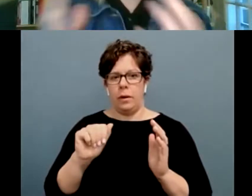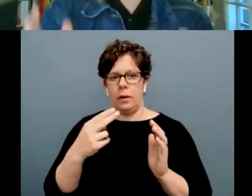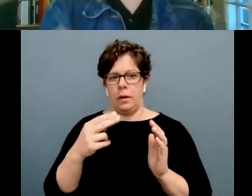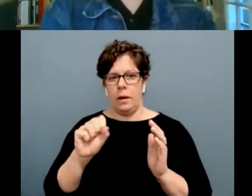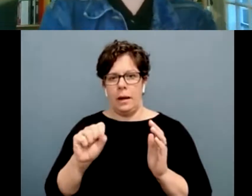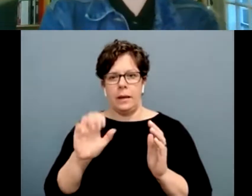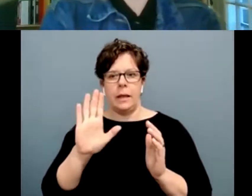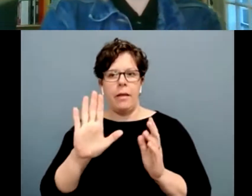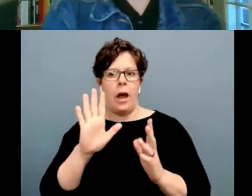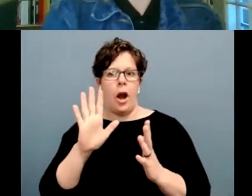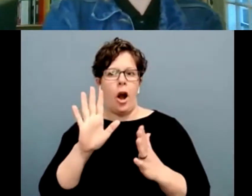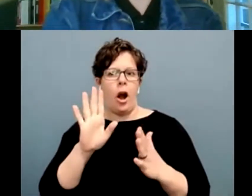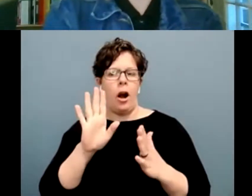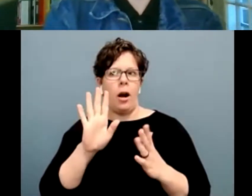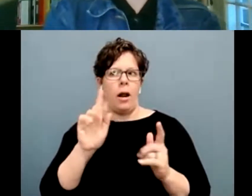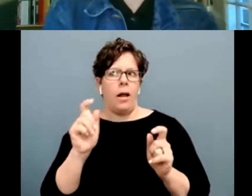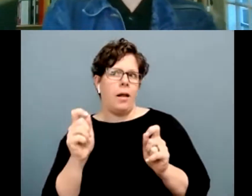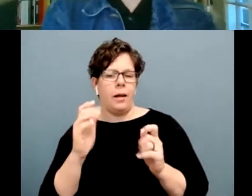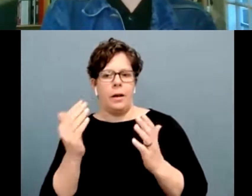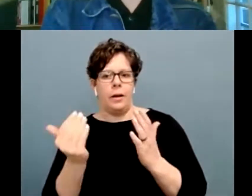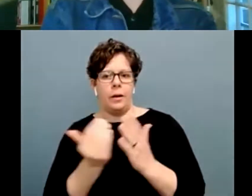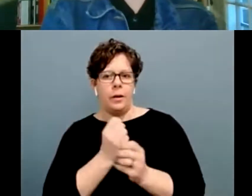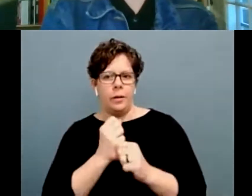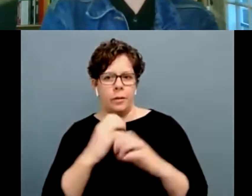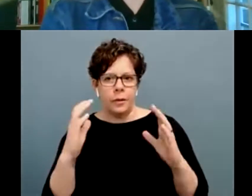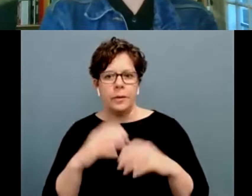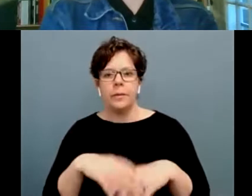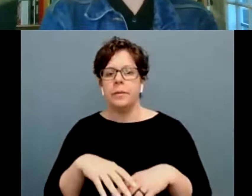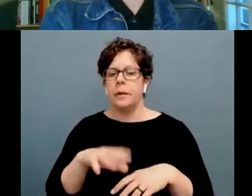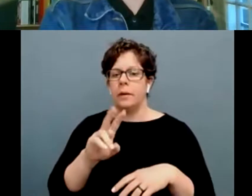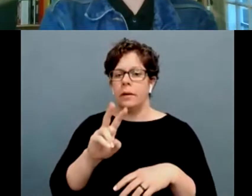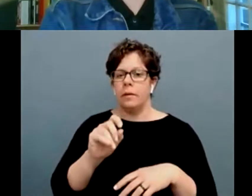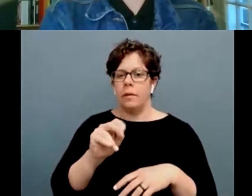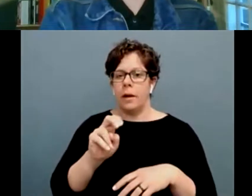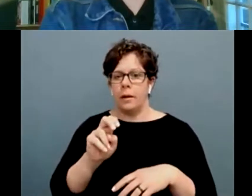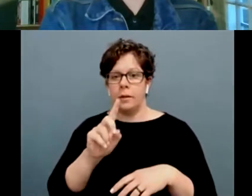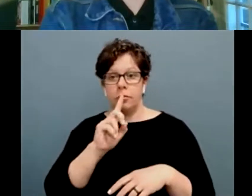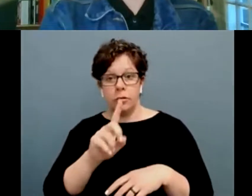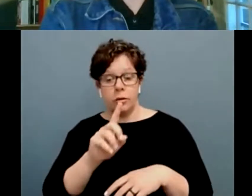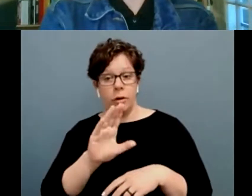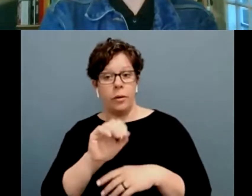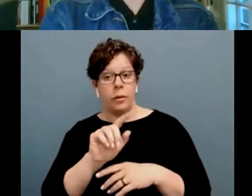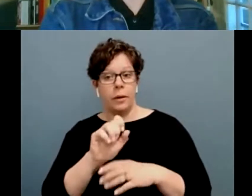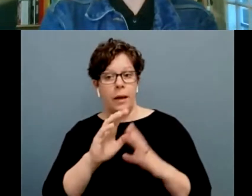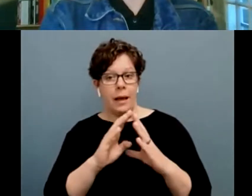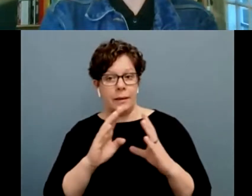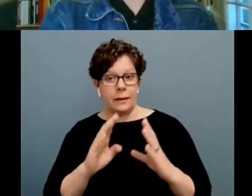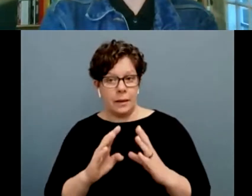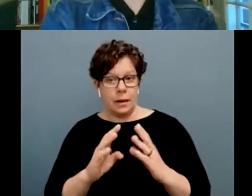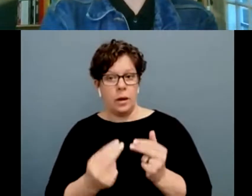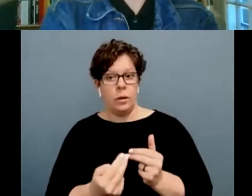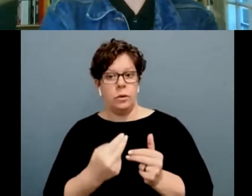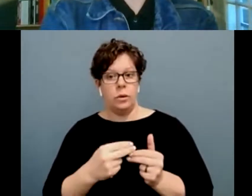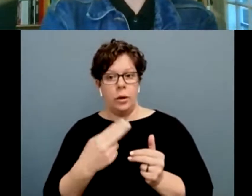in that kind of vein. Sure, I'm happy to. At the time that the Castle House came into